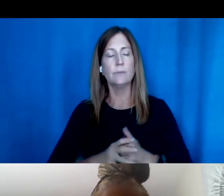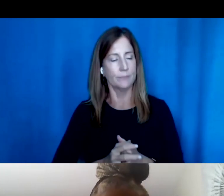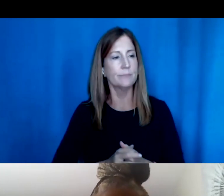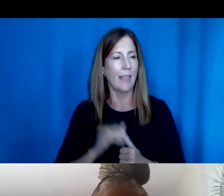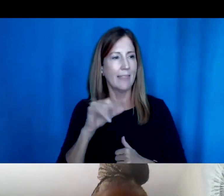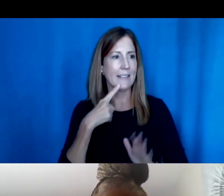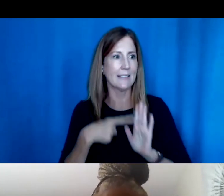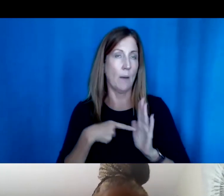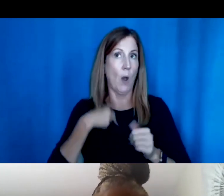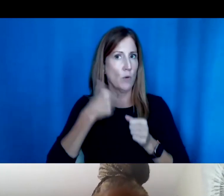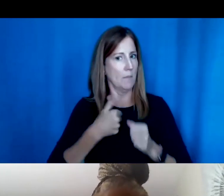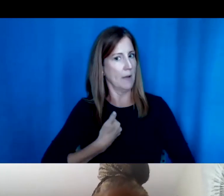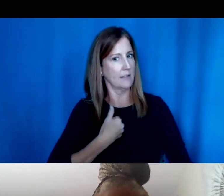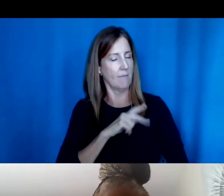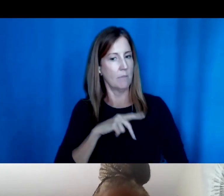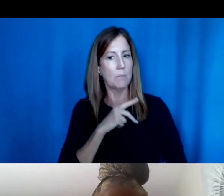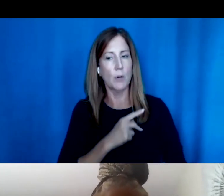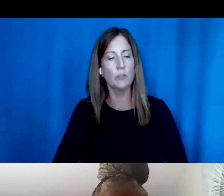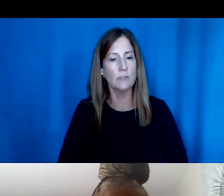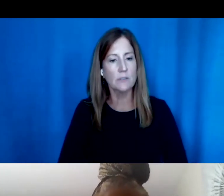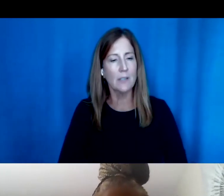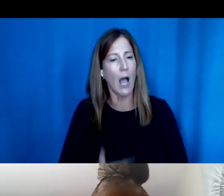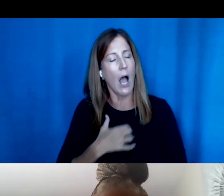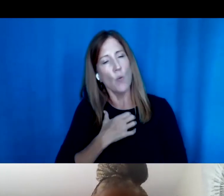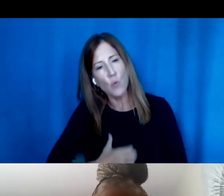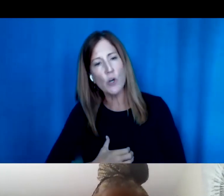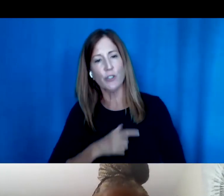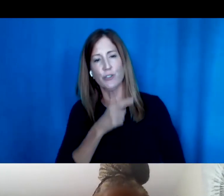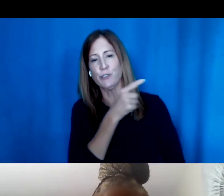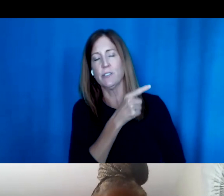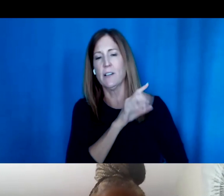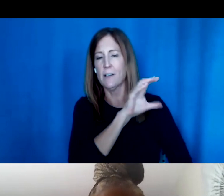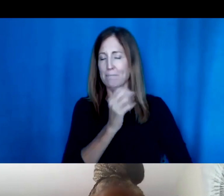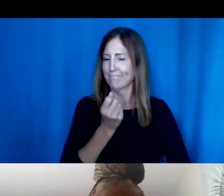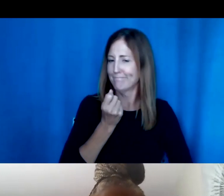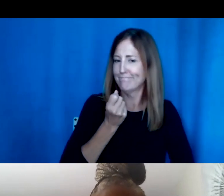remember personally. And I really wish my employer at the time understood the